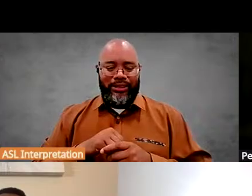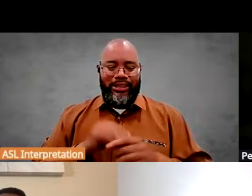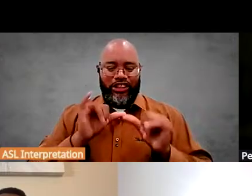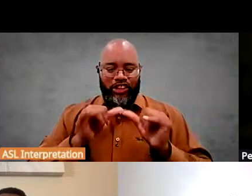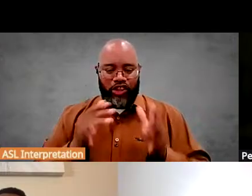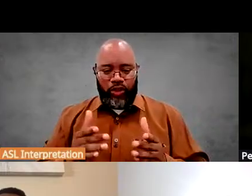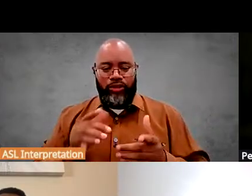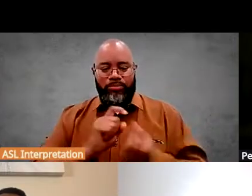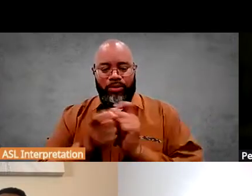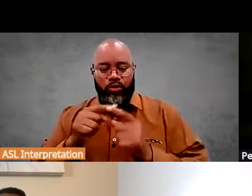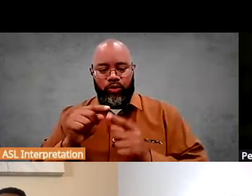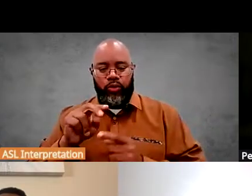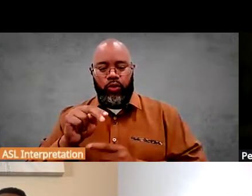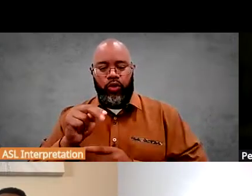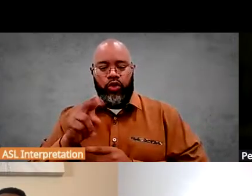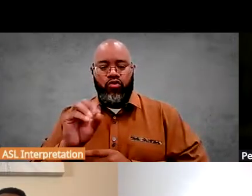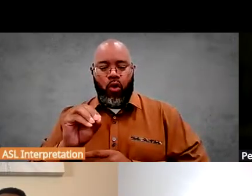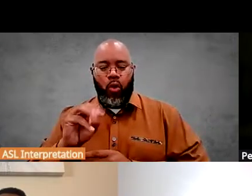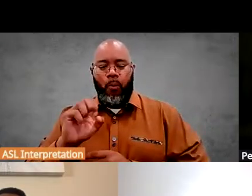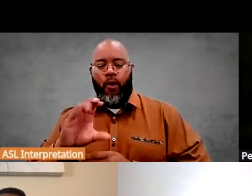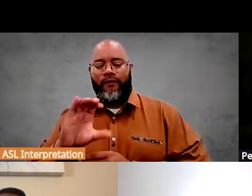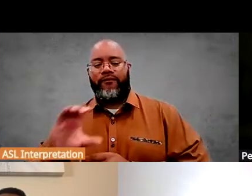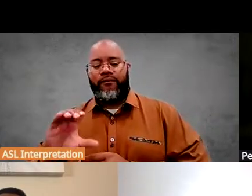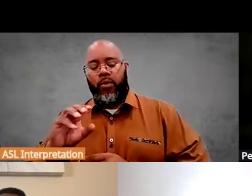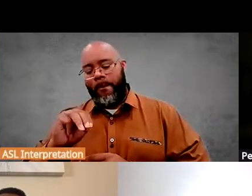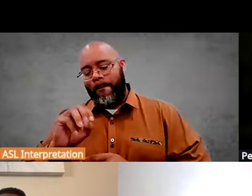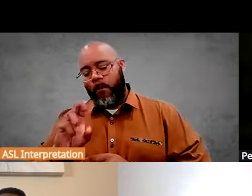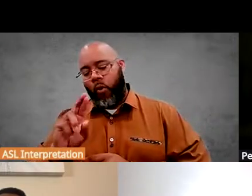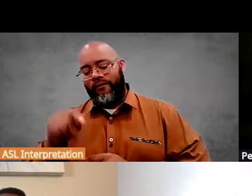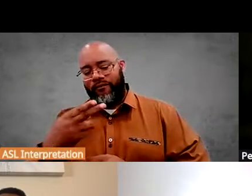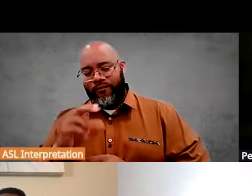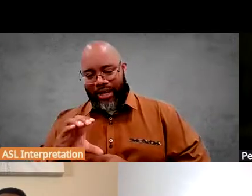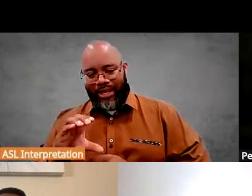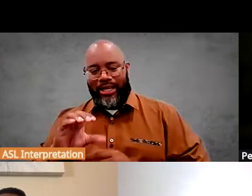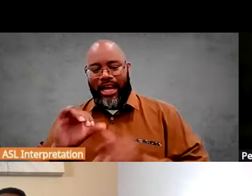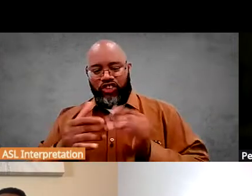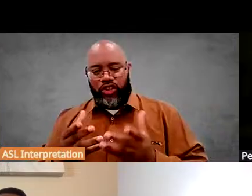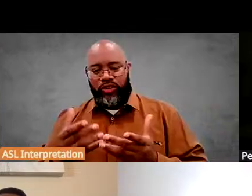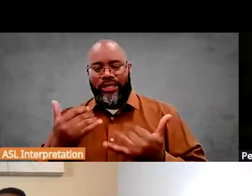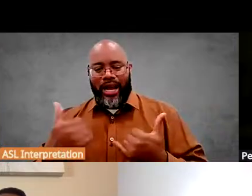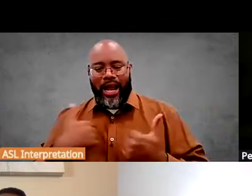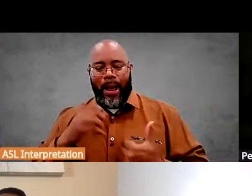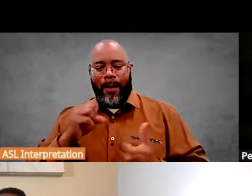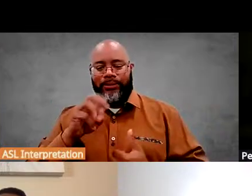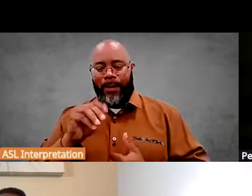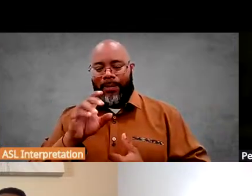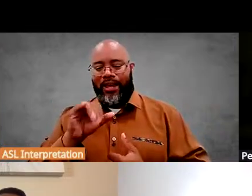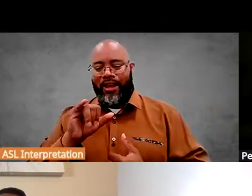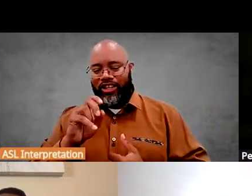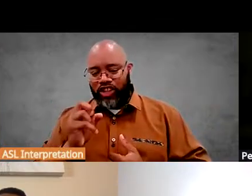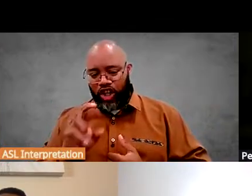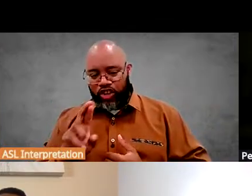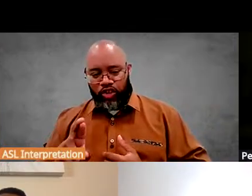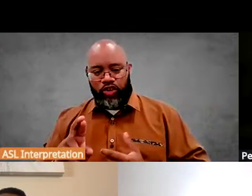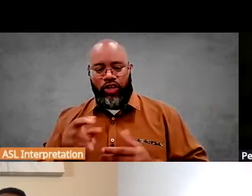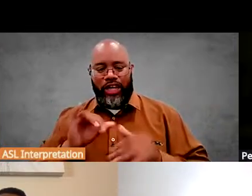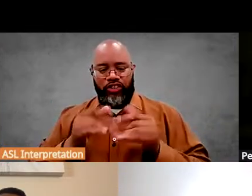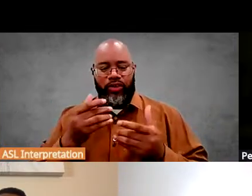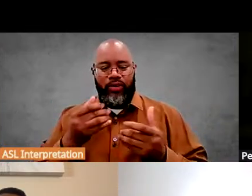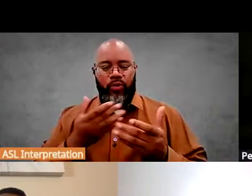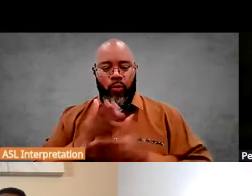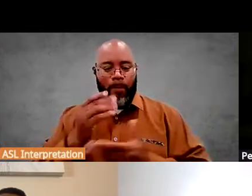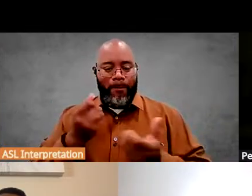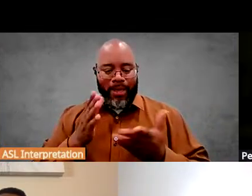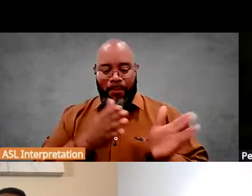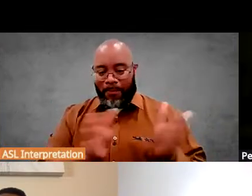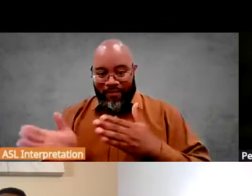engineer. And now I'm like a semiconductor engineer, like so many pivots. And throughout all of that, I could get away without coding.